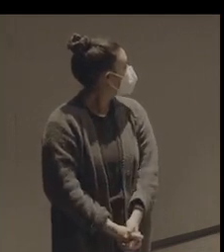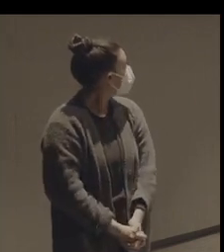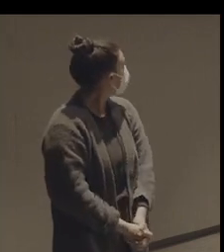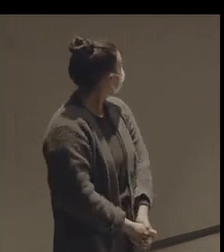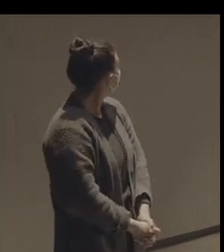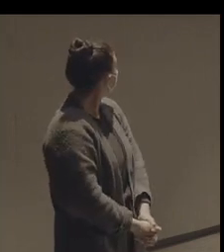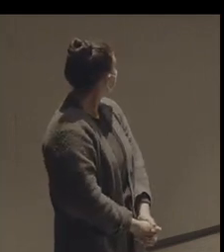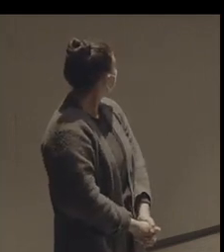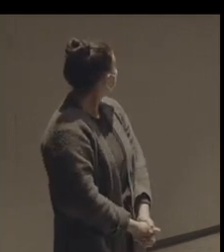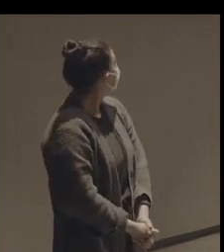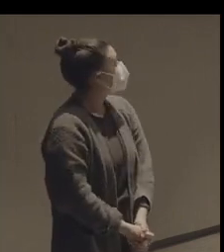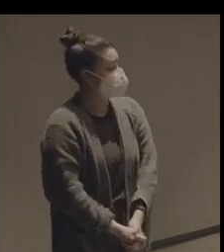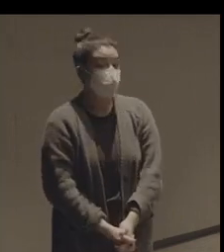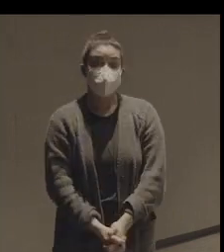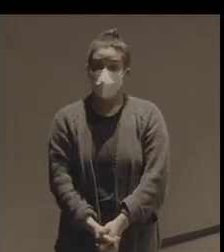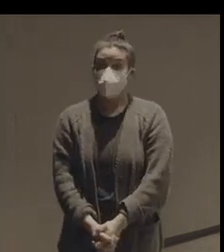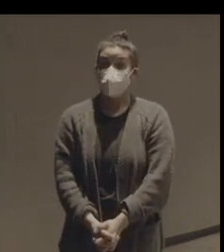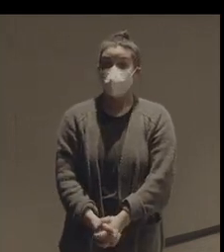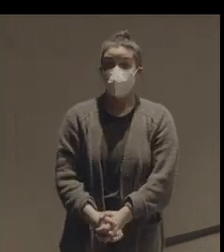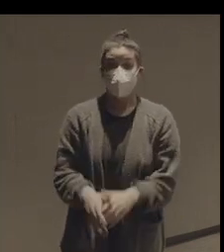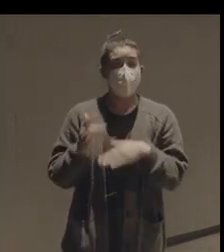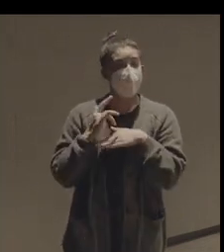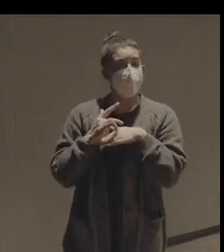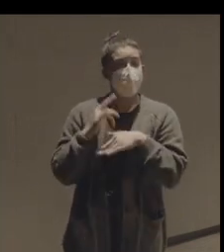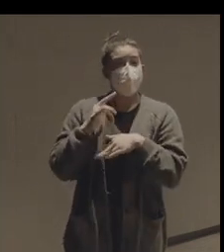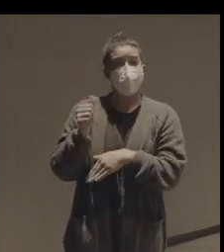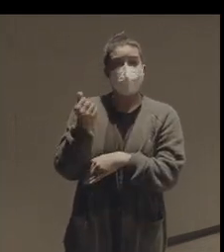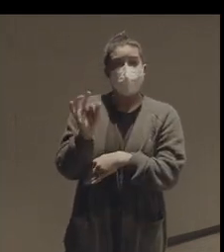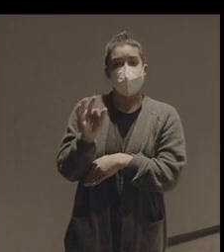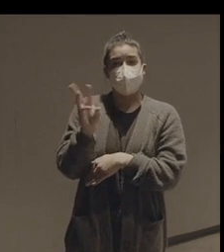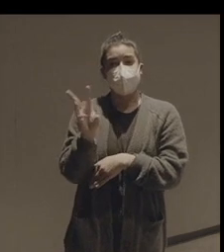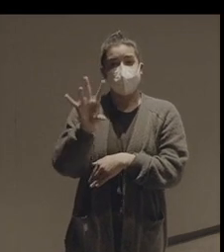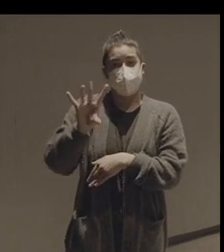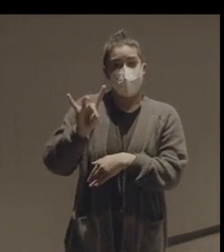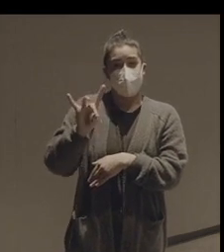So this is an early 1968 sphere by Helen Pashgian.